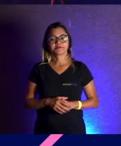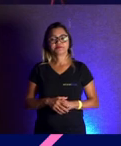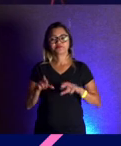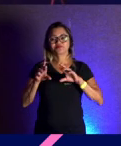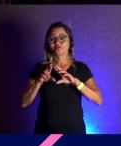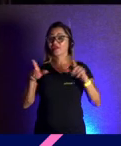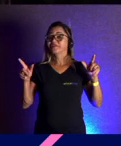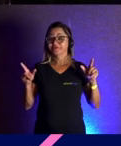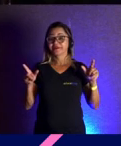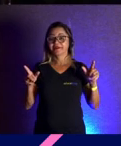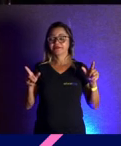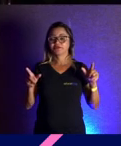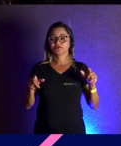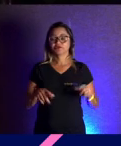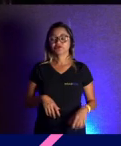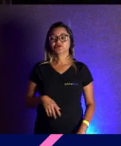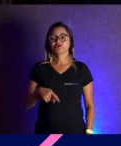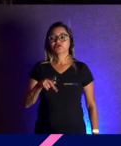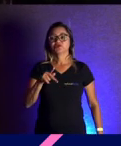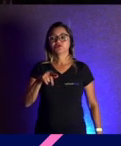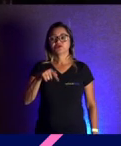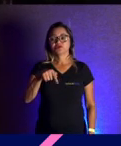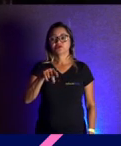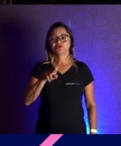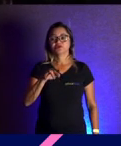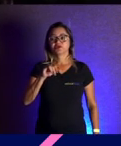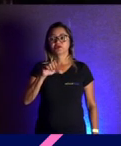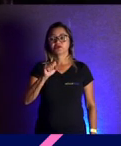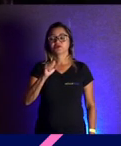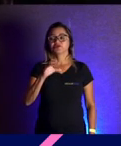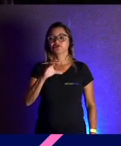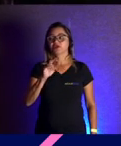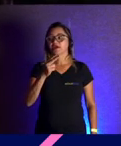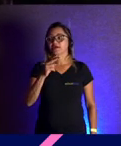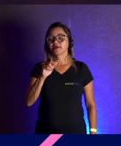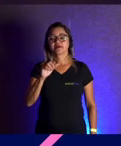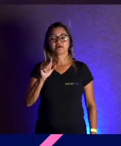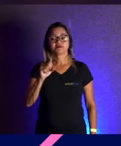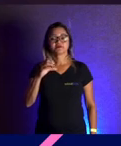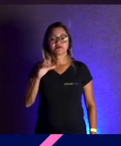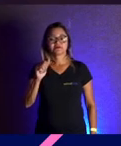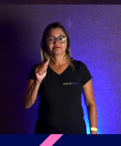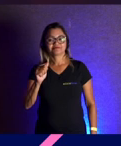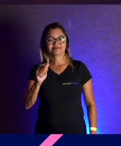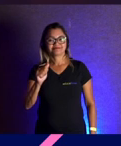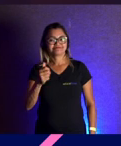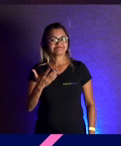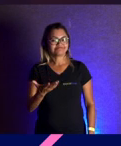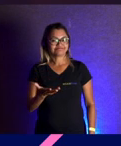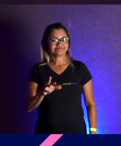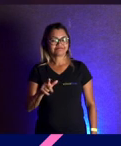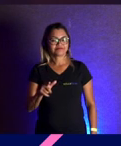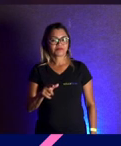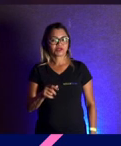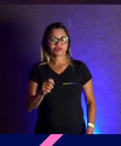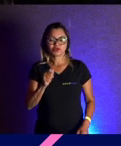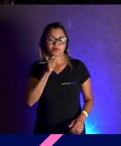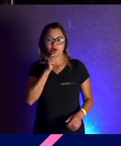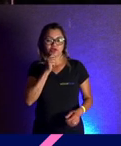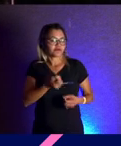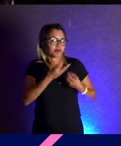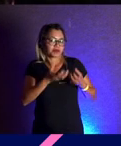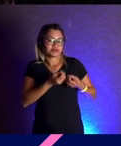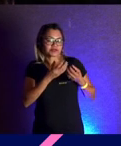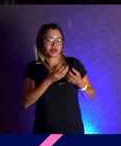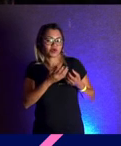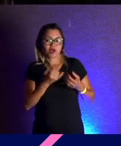the allies and stuff, like, well, I'd like to check that out. I'm like, no, that's the most important part of the report. Like, well, okay, we'll leave it in, but we'll make it a footnote.